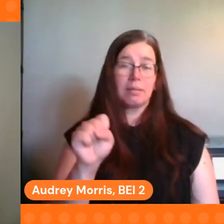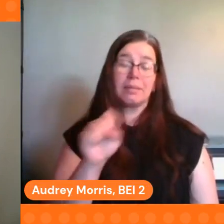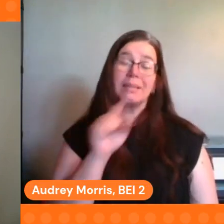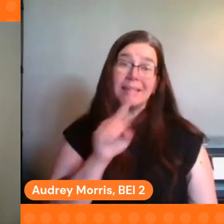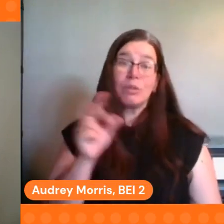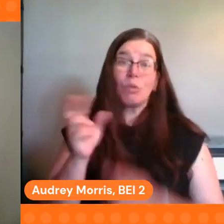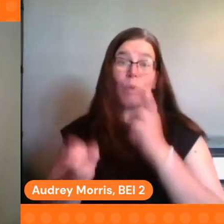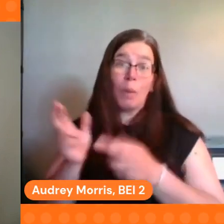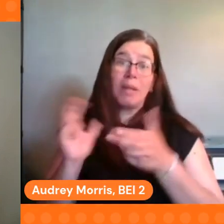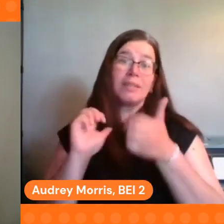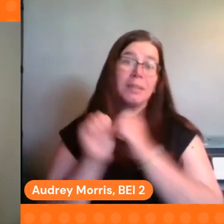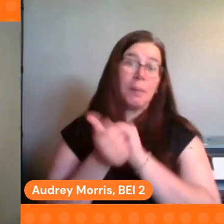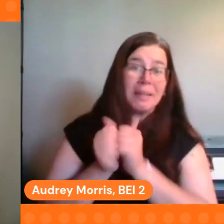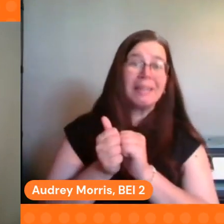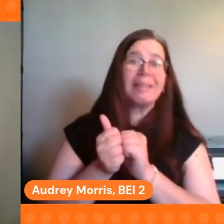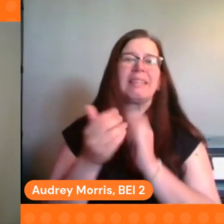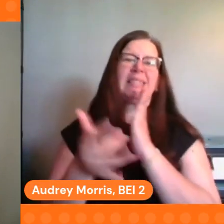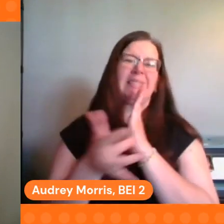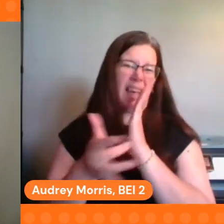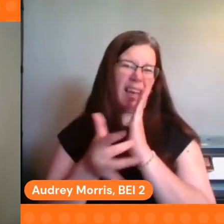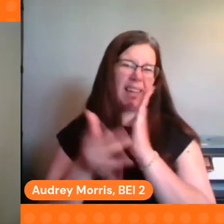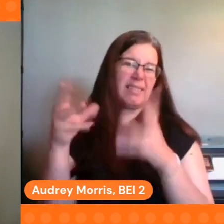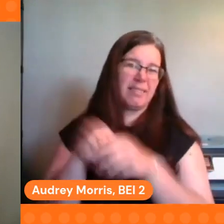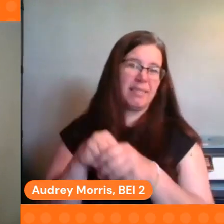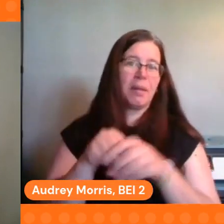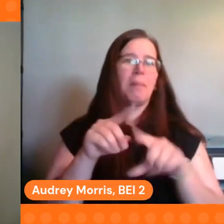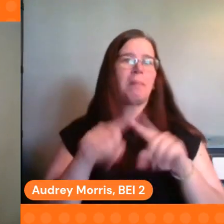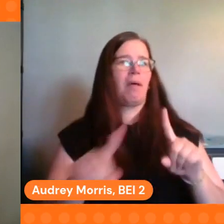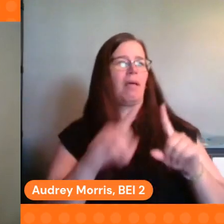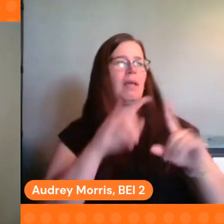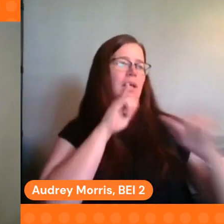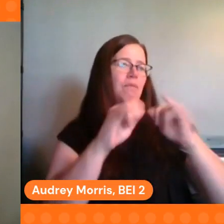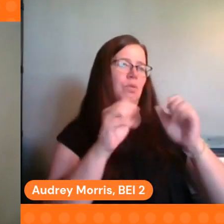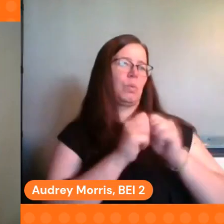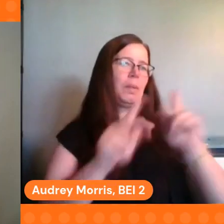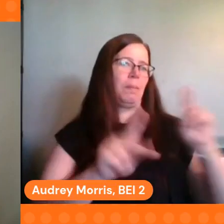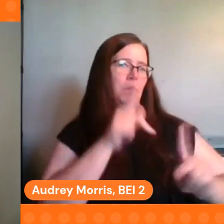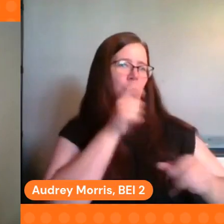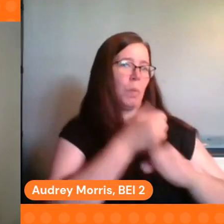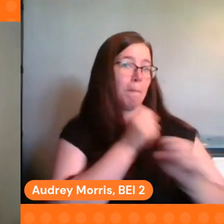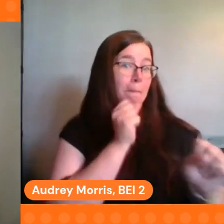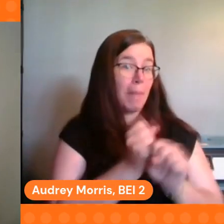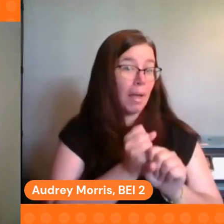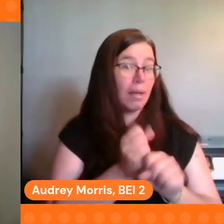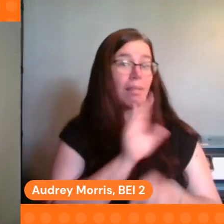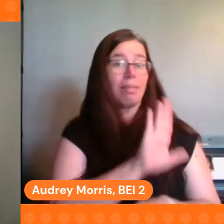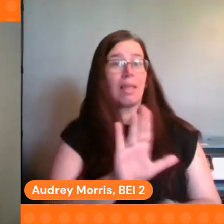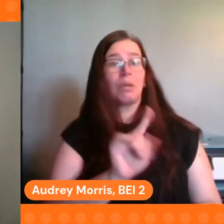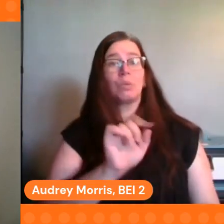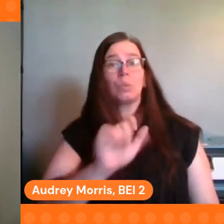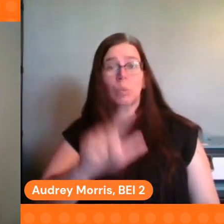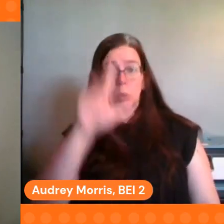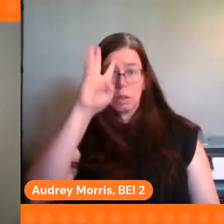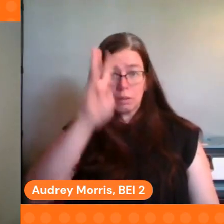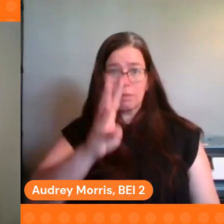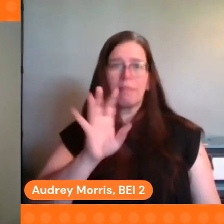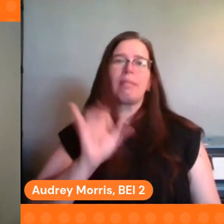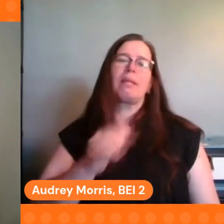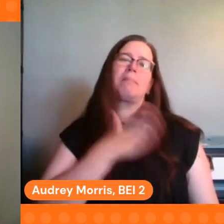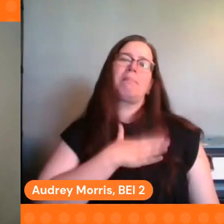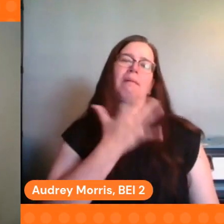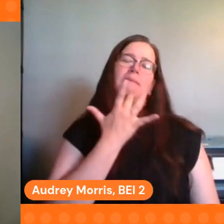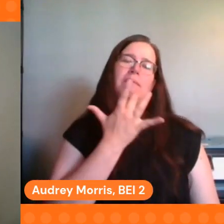competing, and obviously a lot of tech. But the interviews with the people who made the robots and the tools they use, like that's probably my favorite part, is